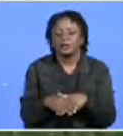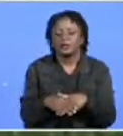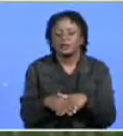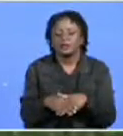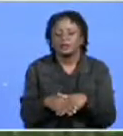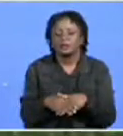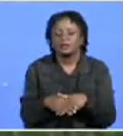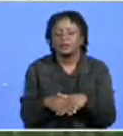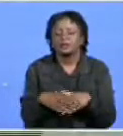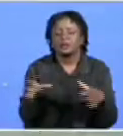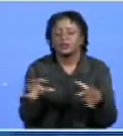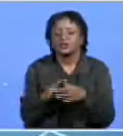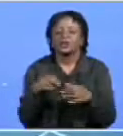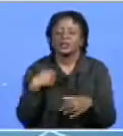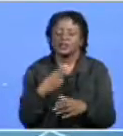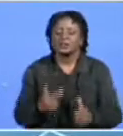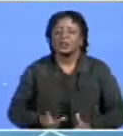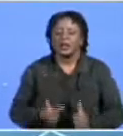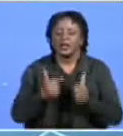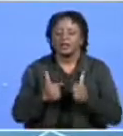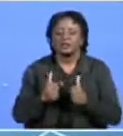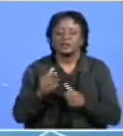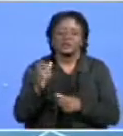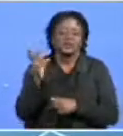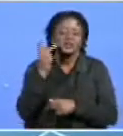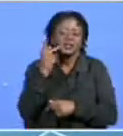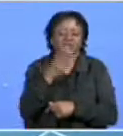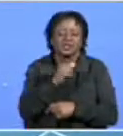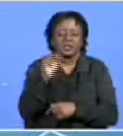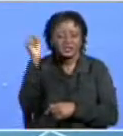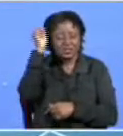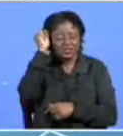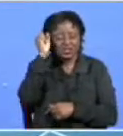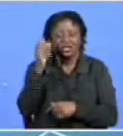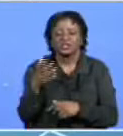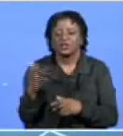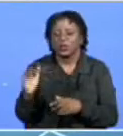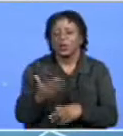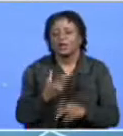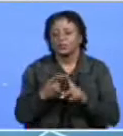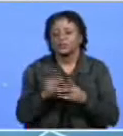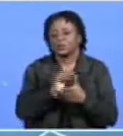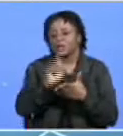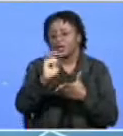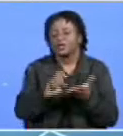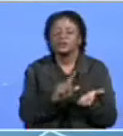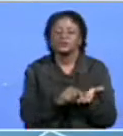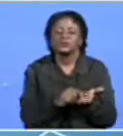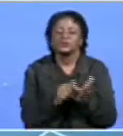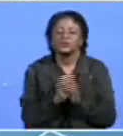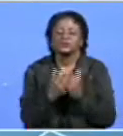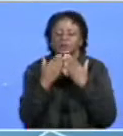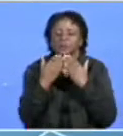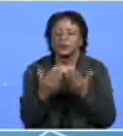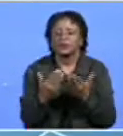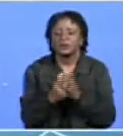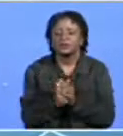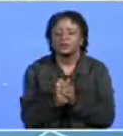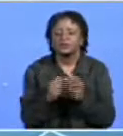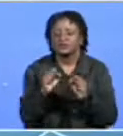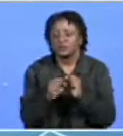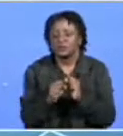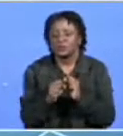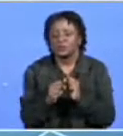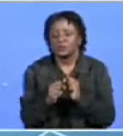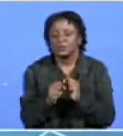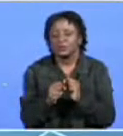Sanchez Morley, joins us live in studio tonight. Kanisha and Sanchez, welcome to the weekend edition. Thank you. So, Kanisha and